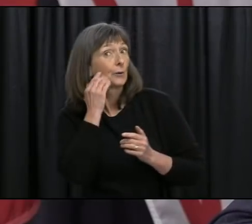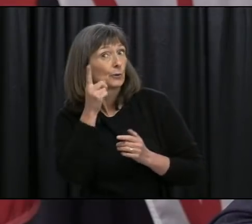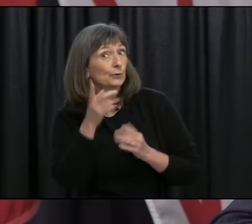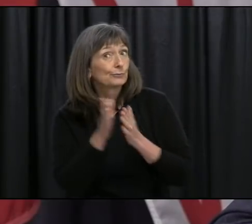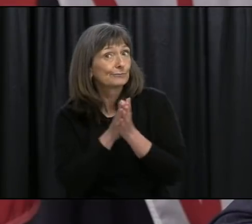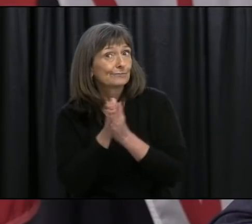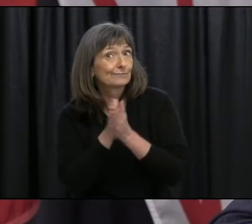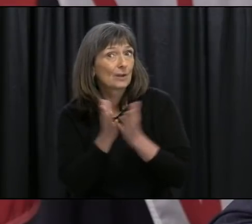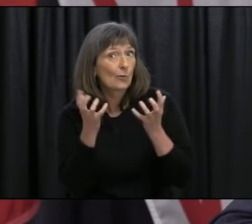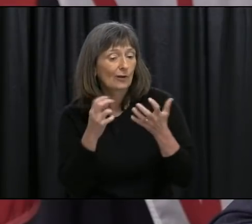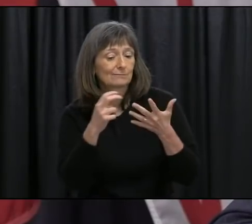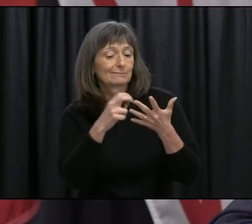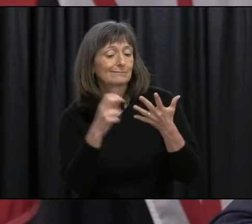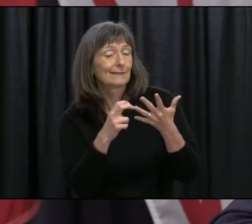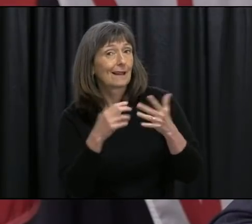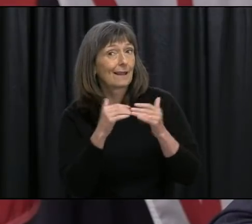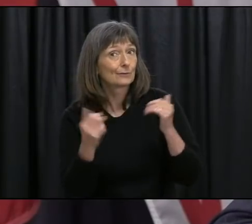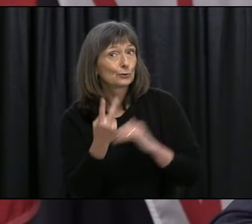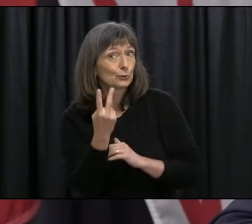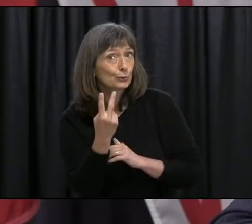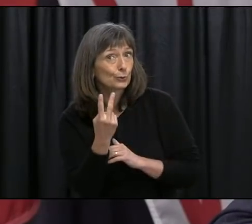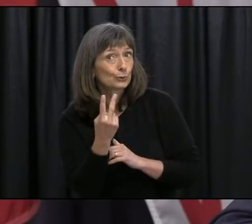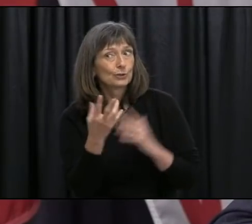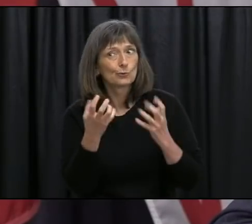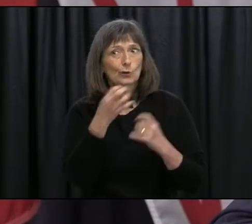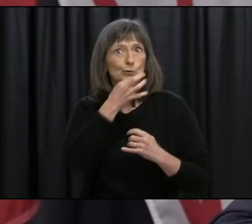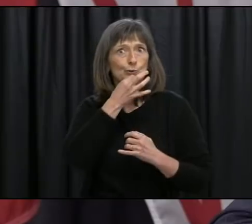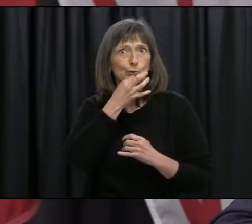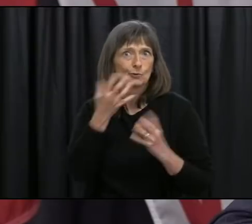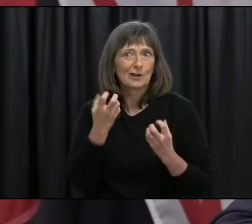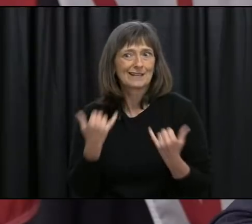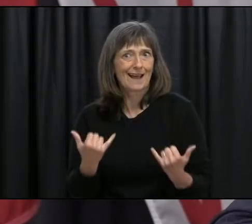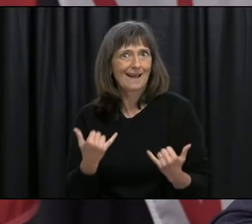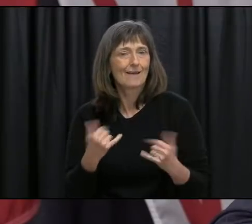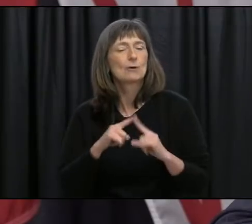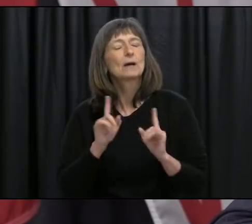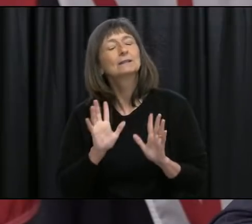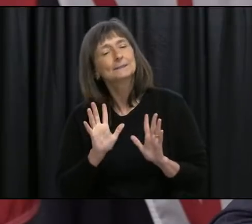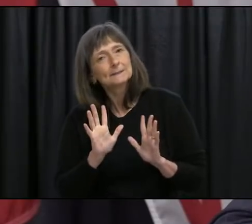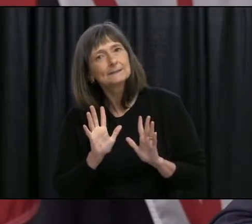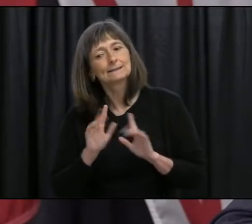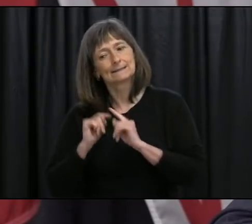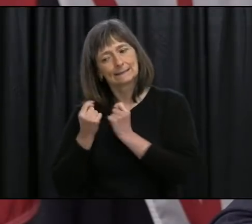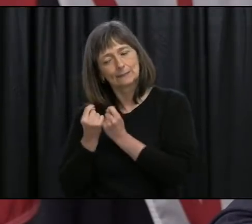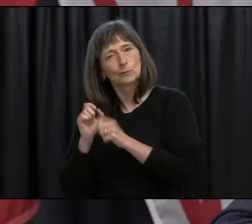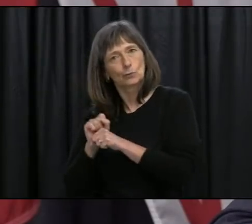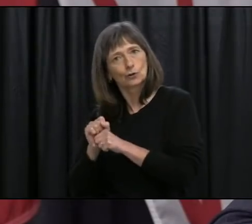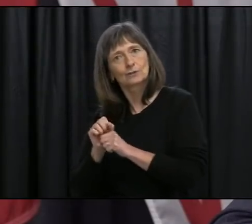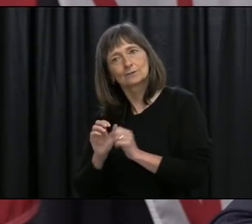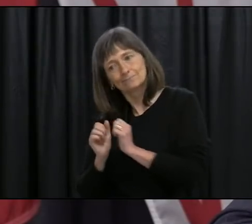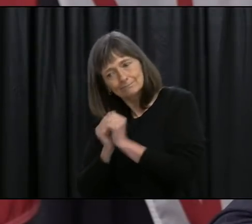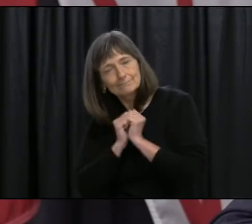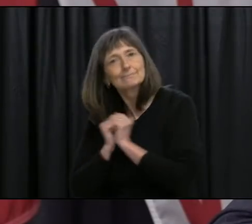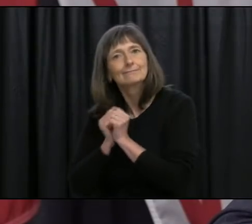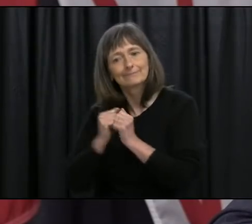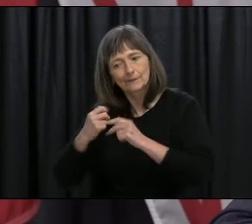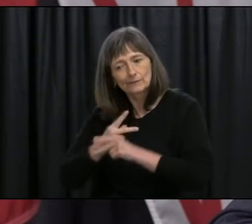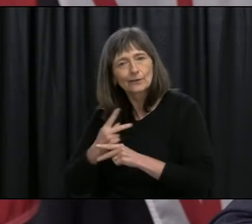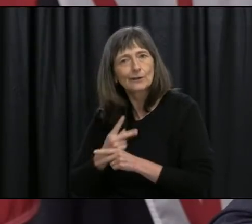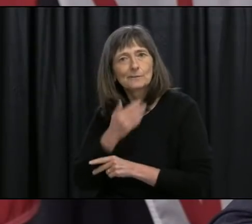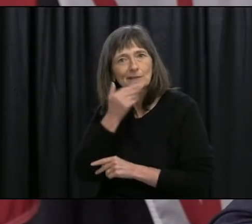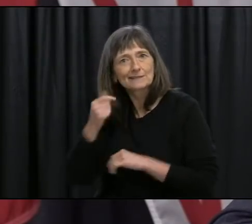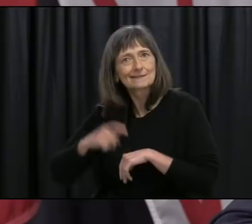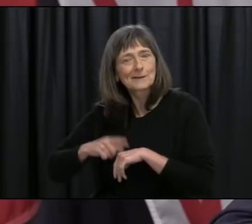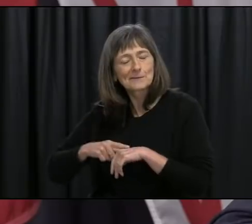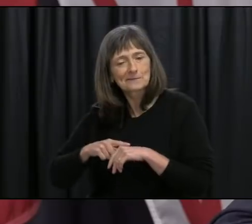alert level 2. And I know many people would like to do that sooner than later, but of course it takes a team to be able to do this, and all those that are